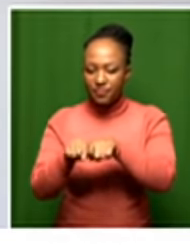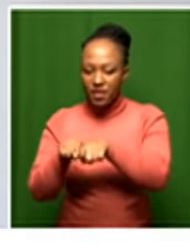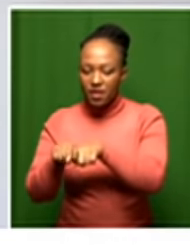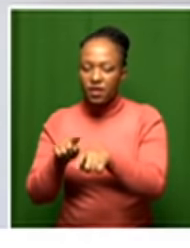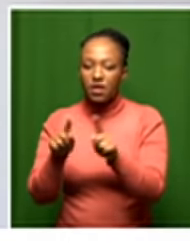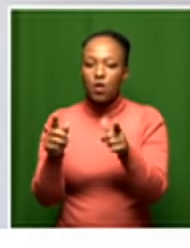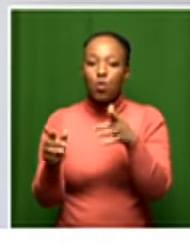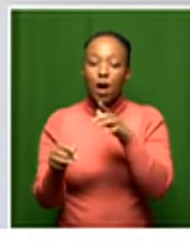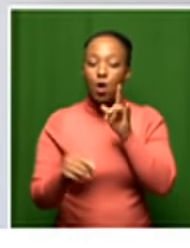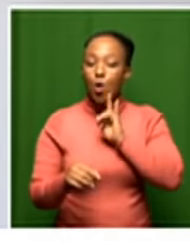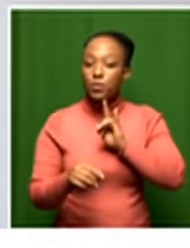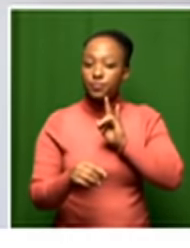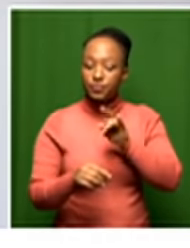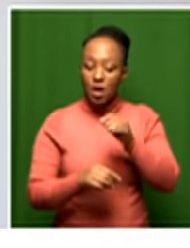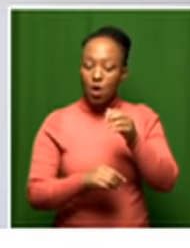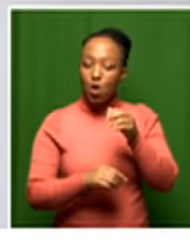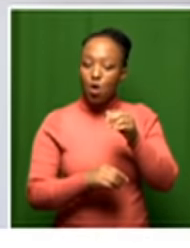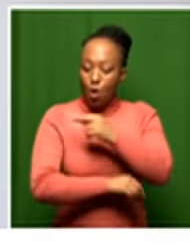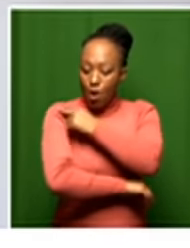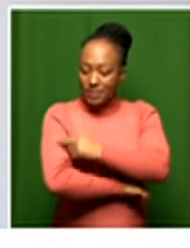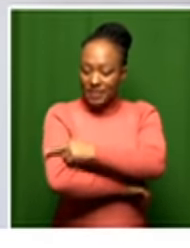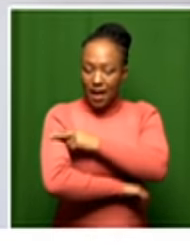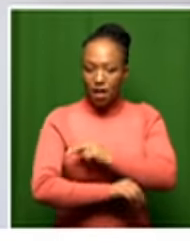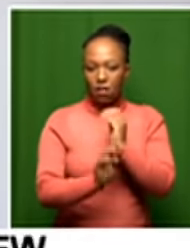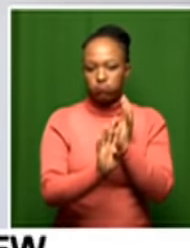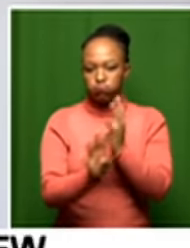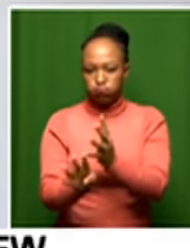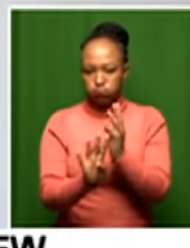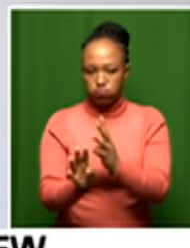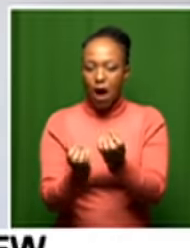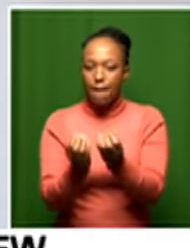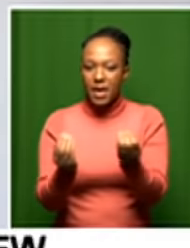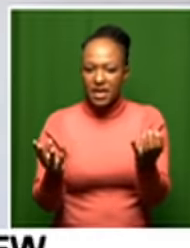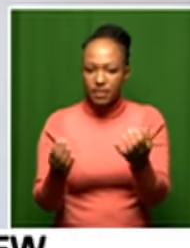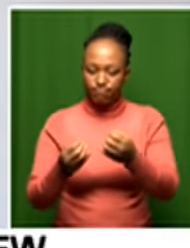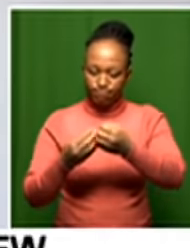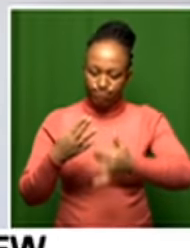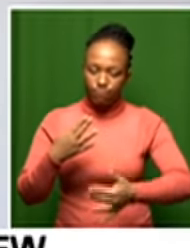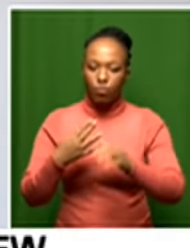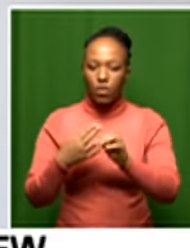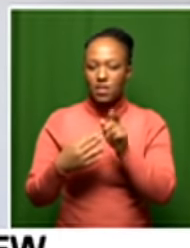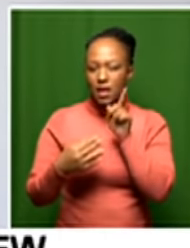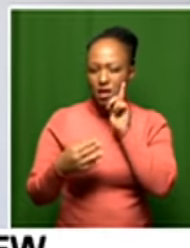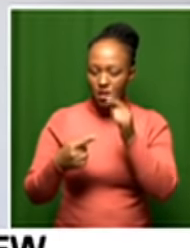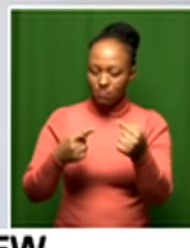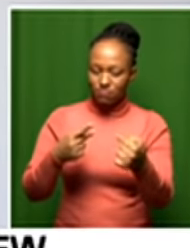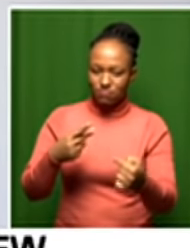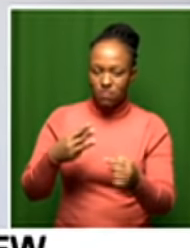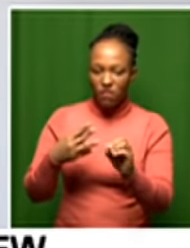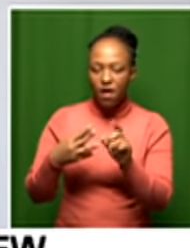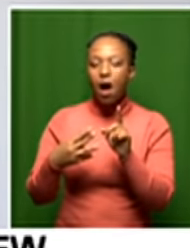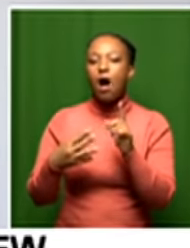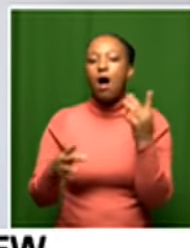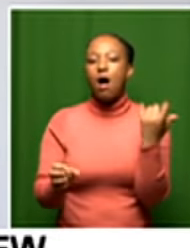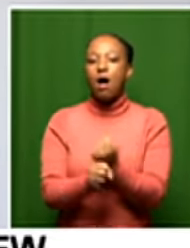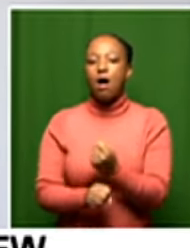We look at hospital admissions, as well as deaths. And then if you compare the trends in all of these indicators, you really ought